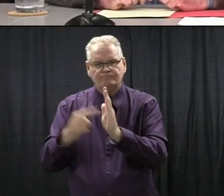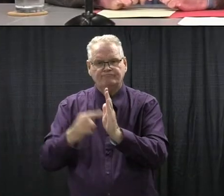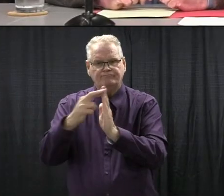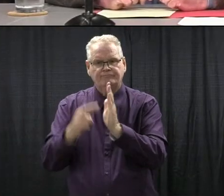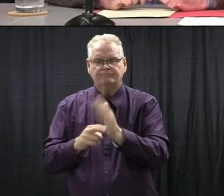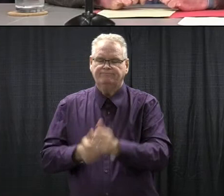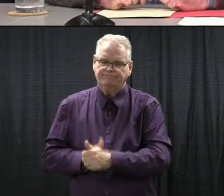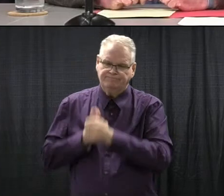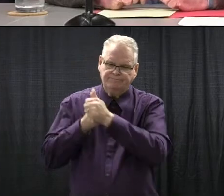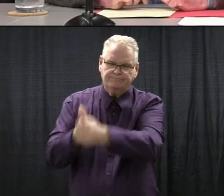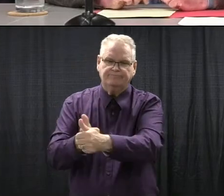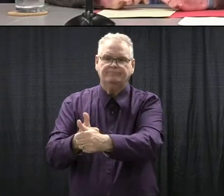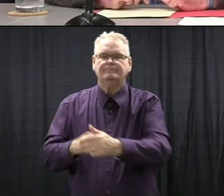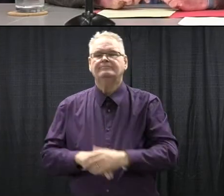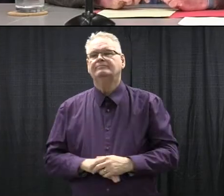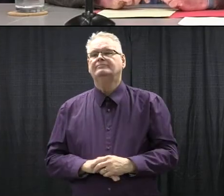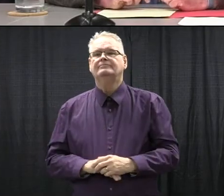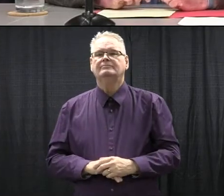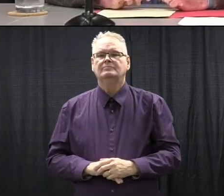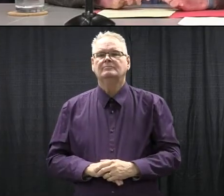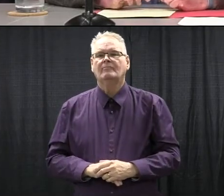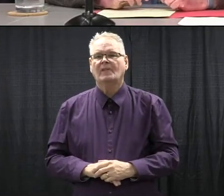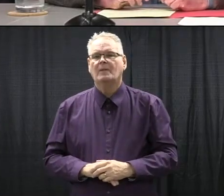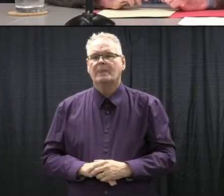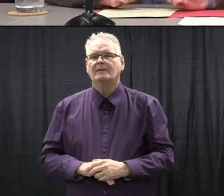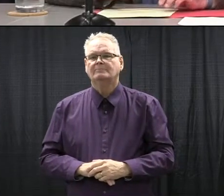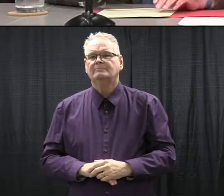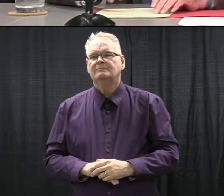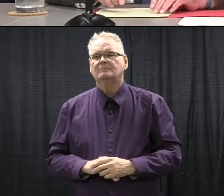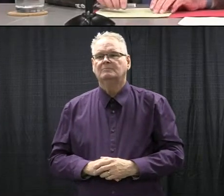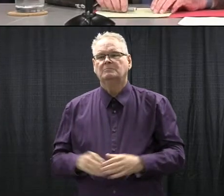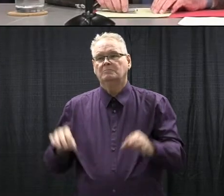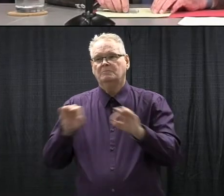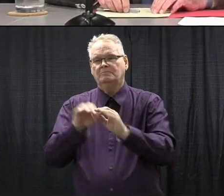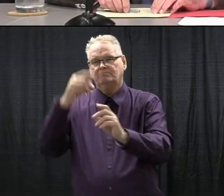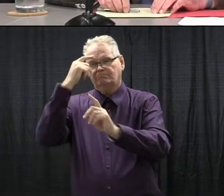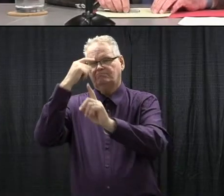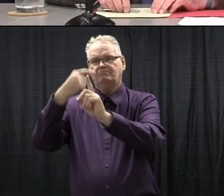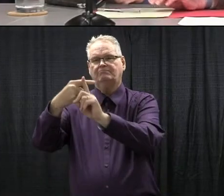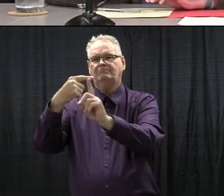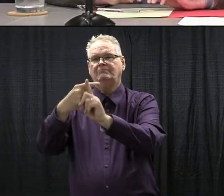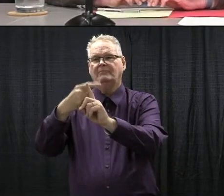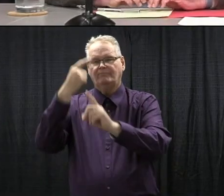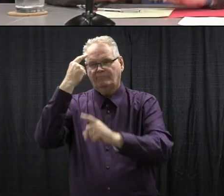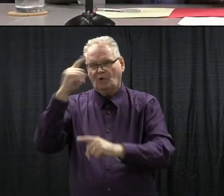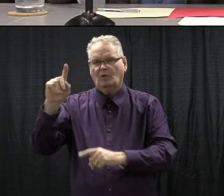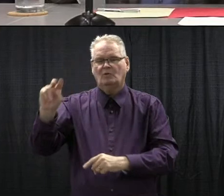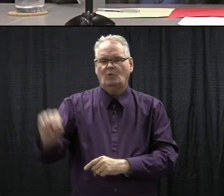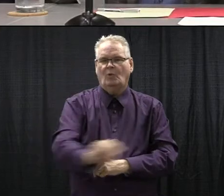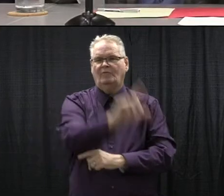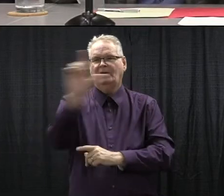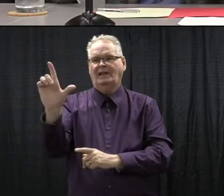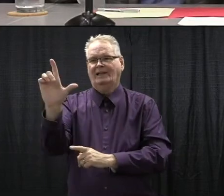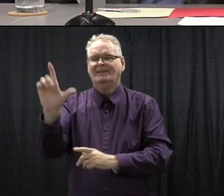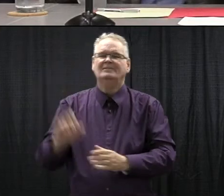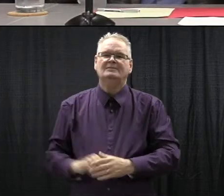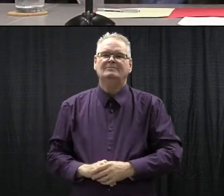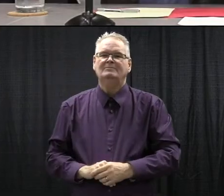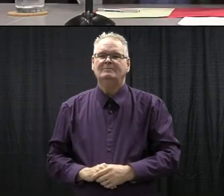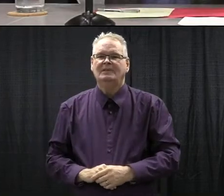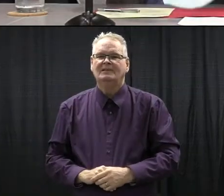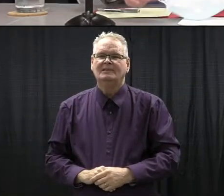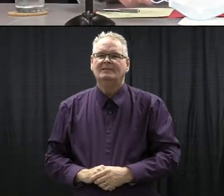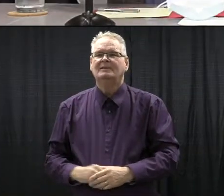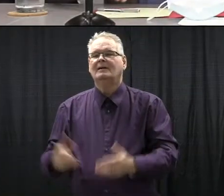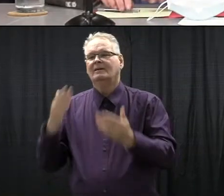Well, thank you, Dr. Fitzgerald. I'll now turn things over to Minister Haggie for some brief comments.